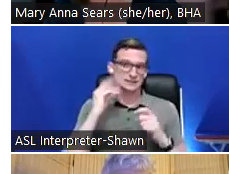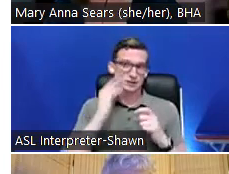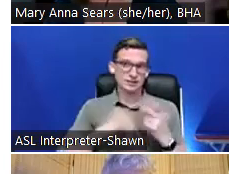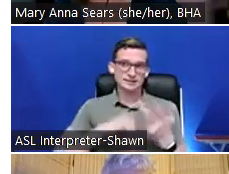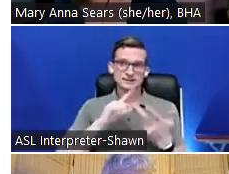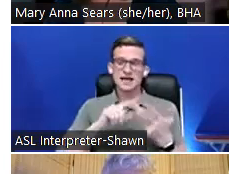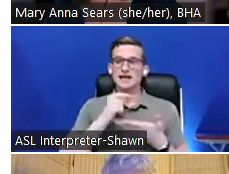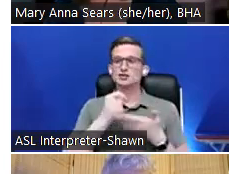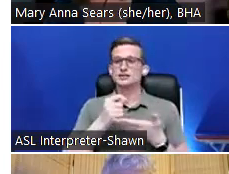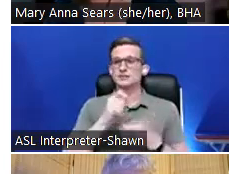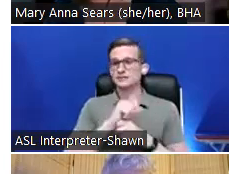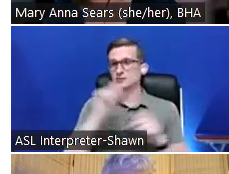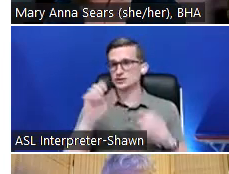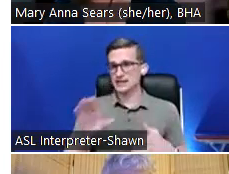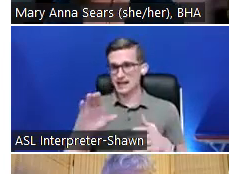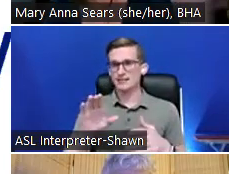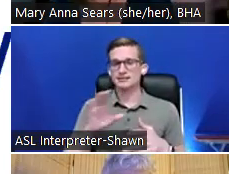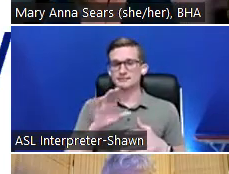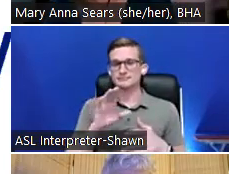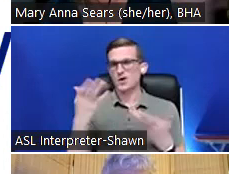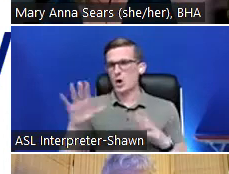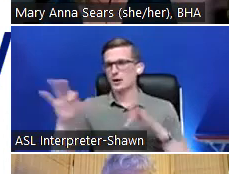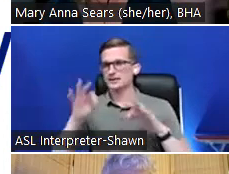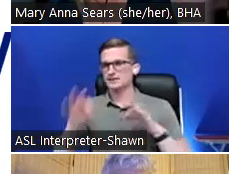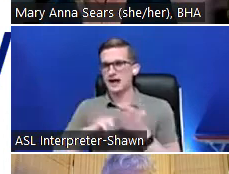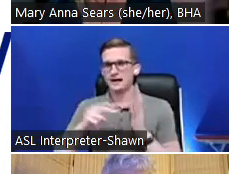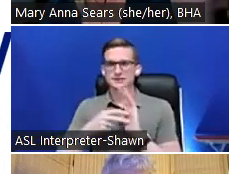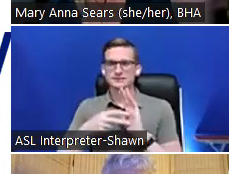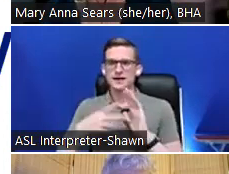already defined, and again, matches current state. Next slide.